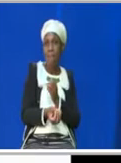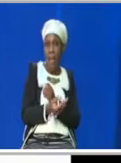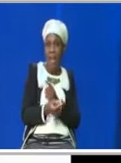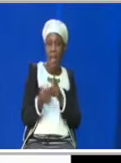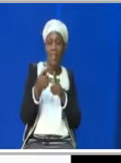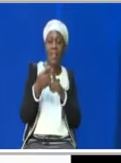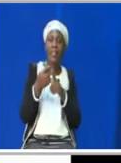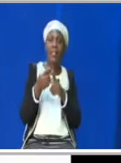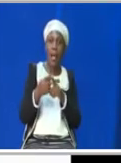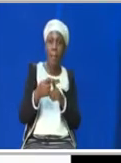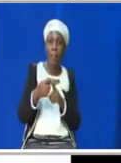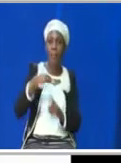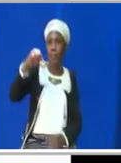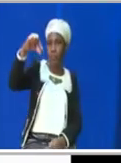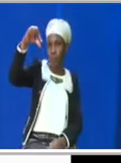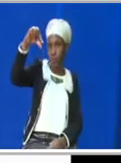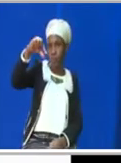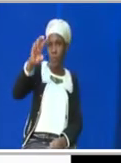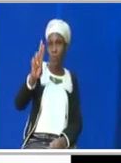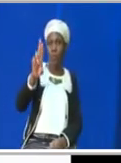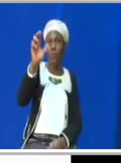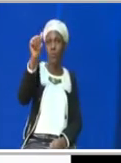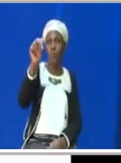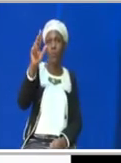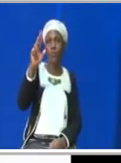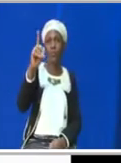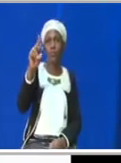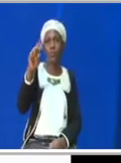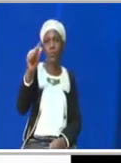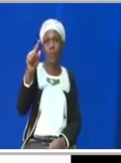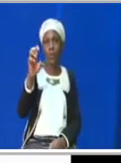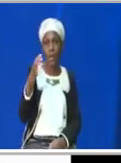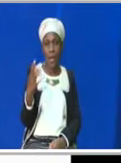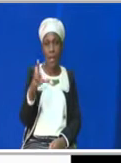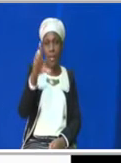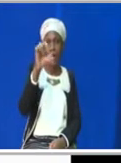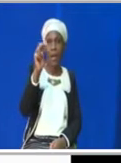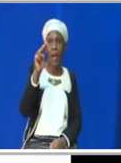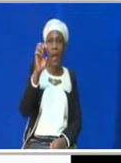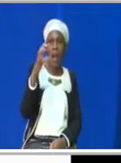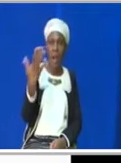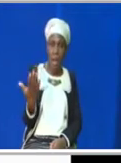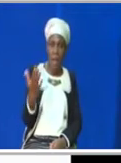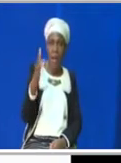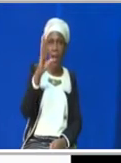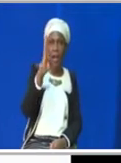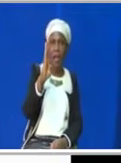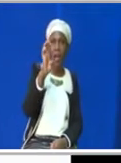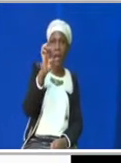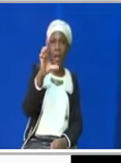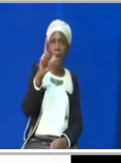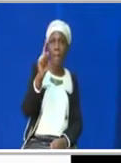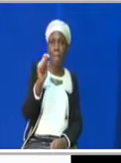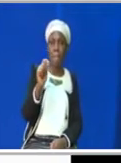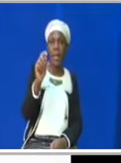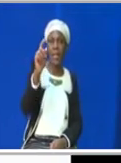quadrat, line and belt transect. Number 3, explain the